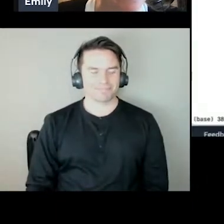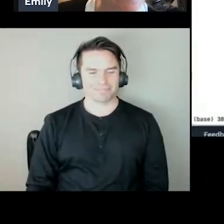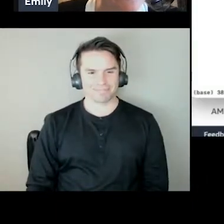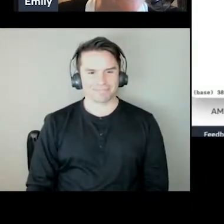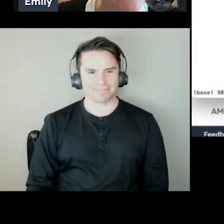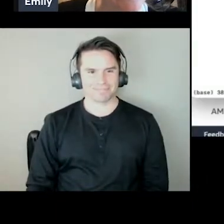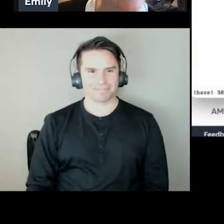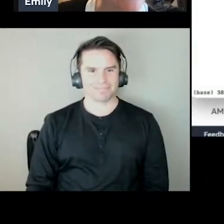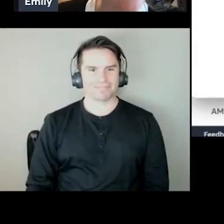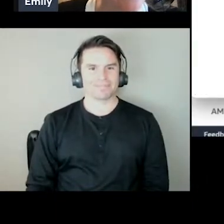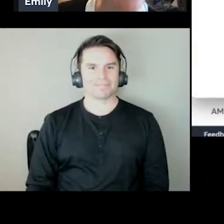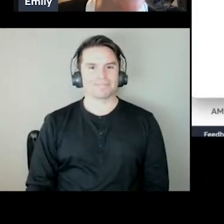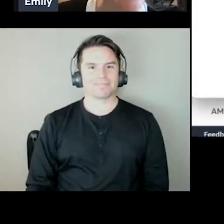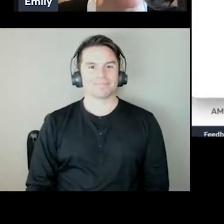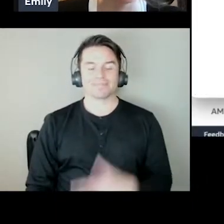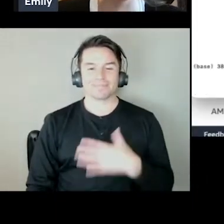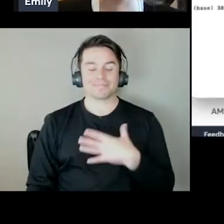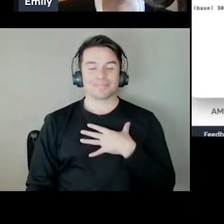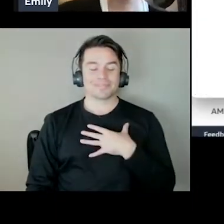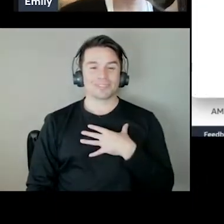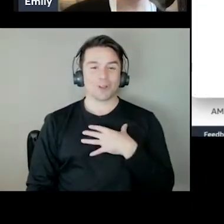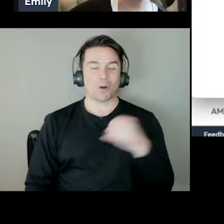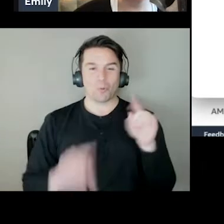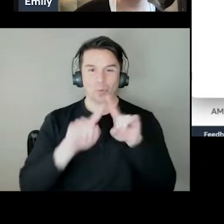I got a white screen so far.